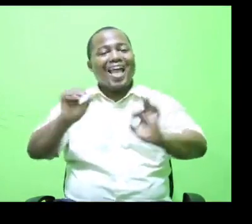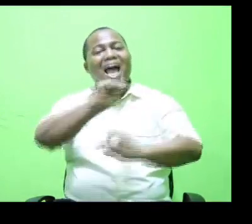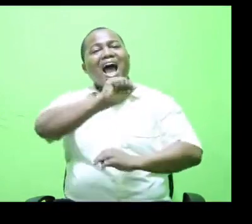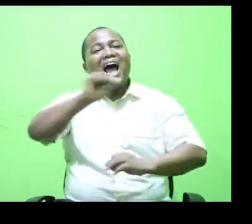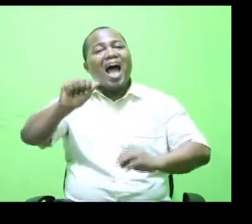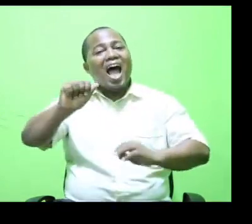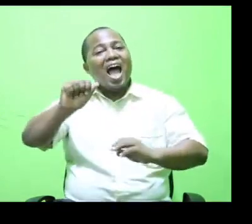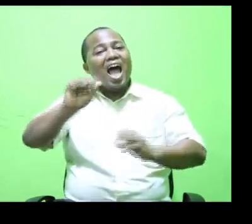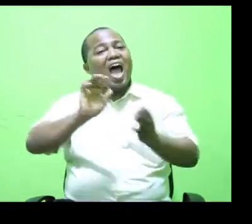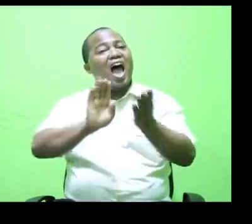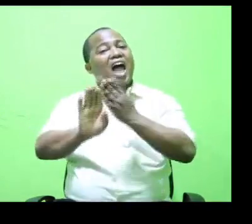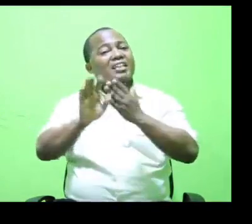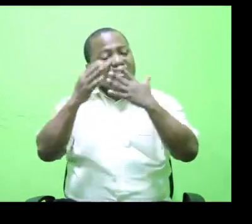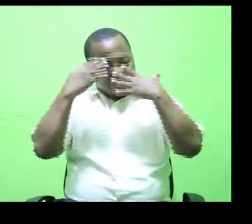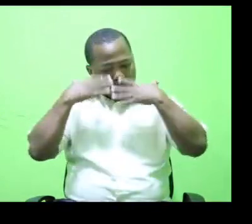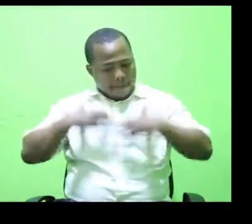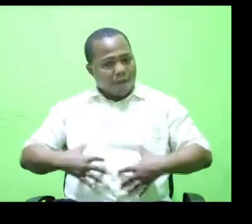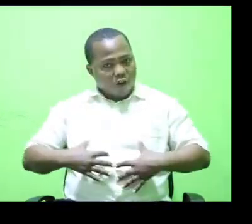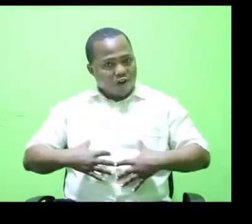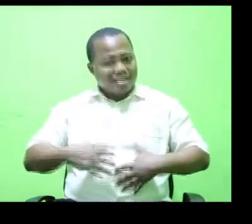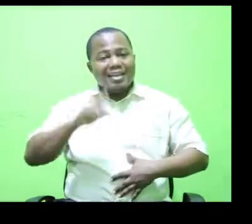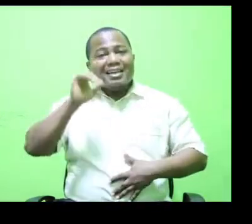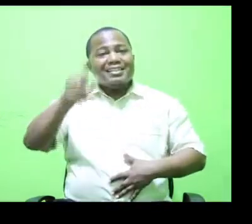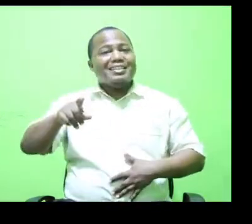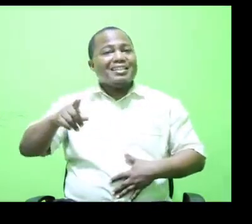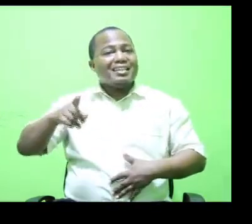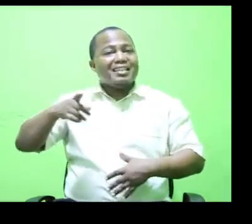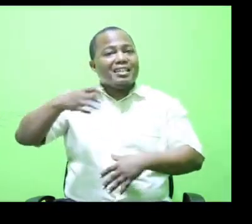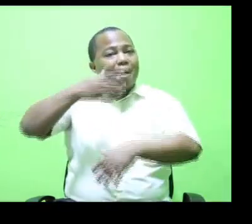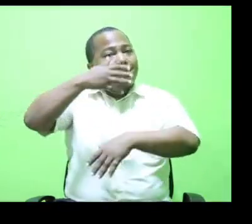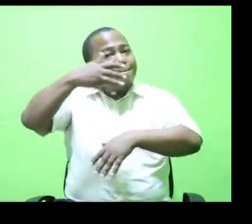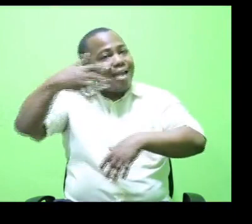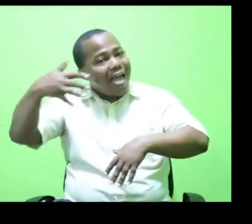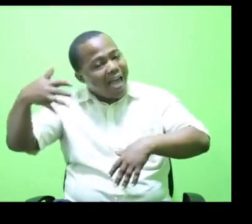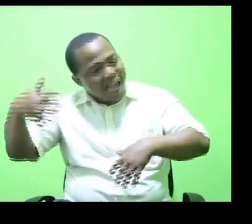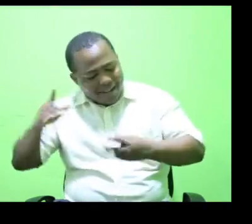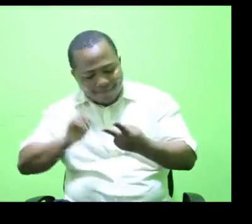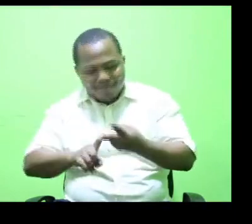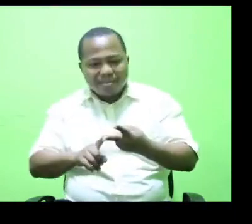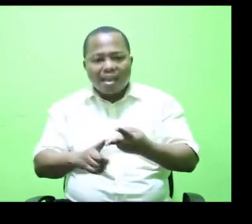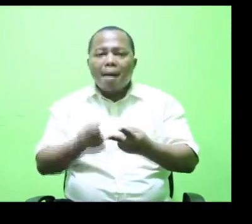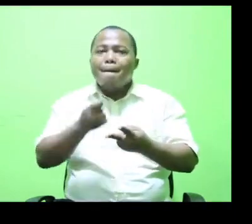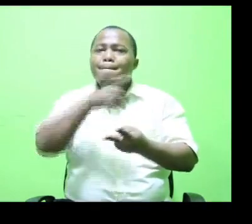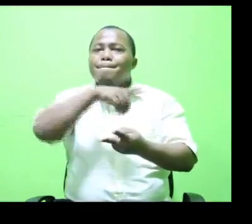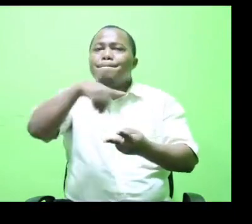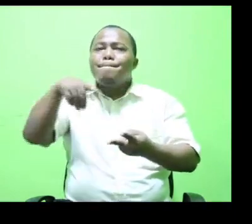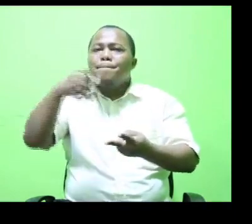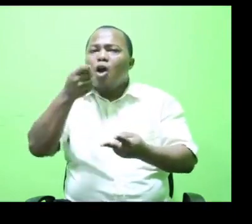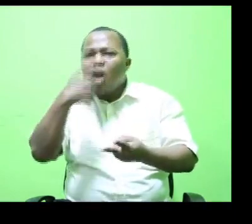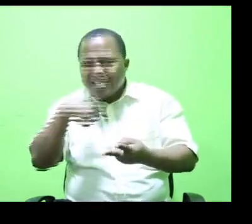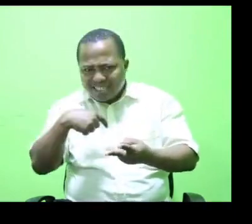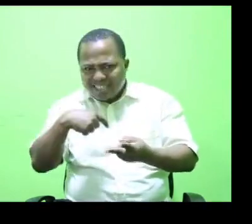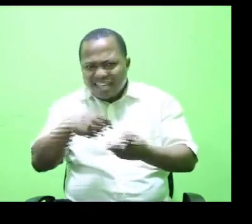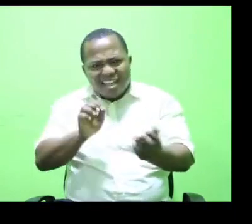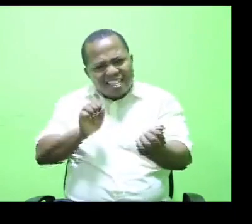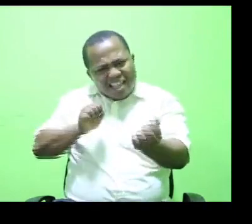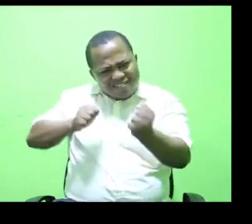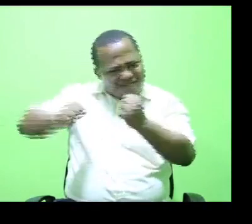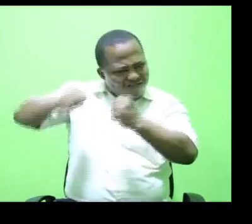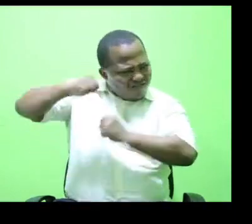Antibodies can be defined as the blood proteins that fight